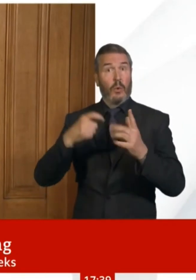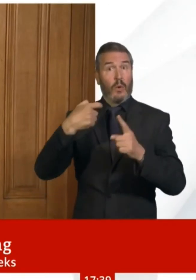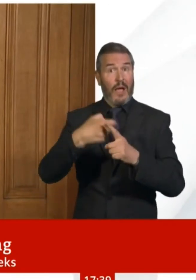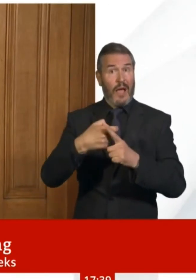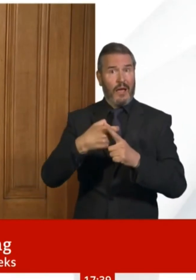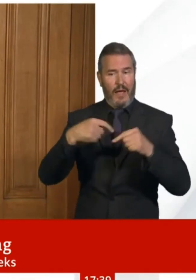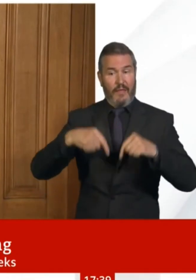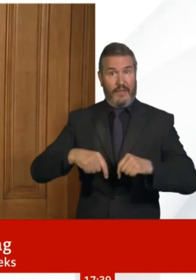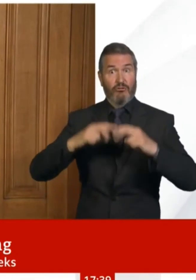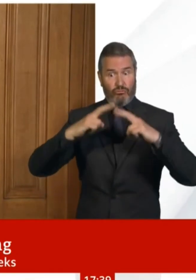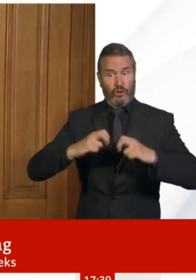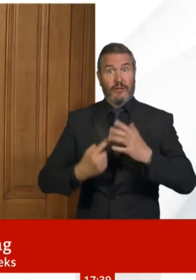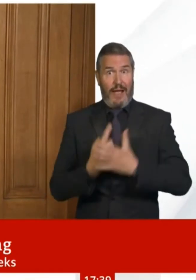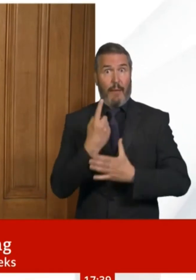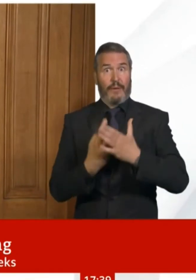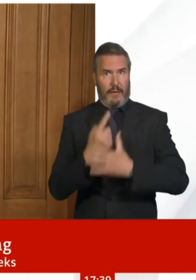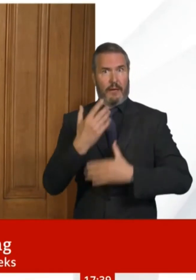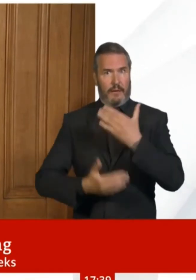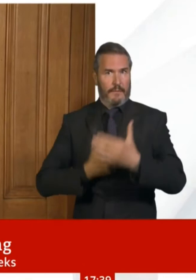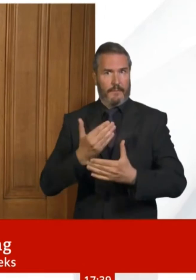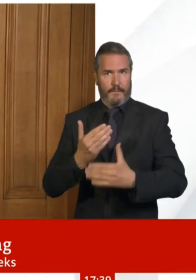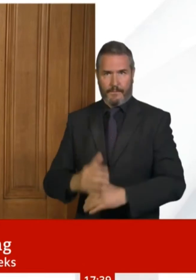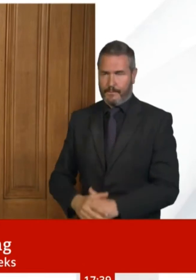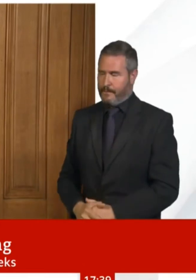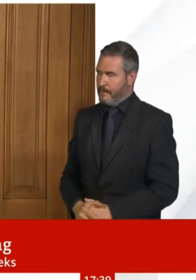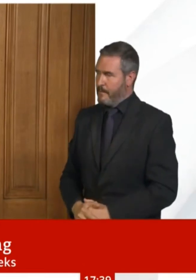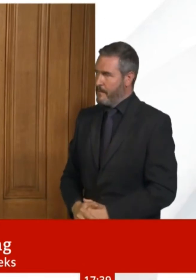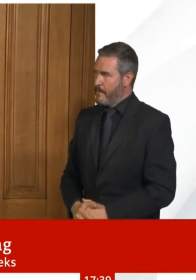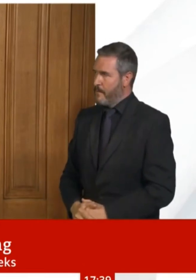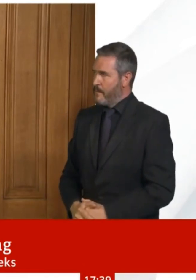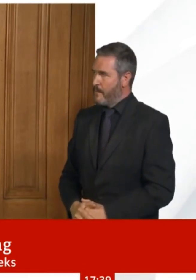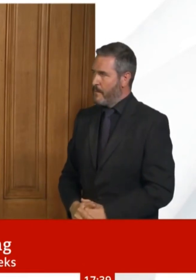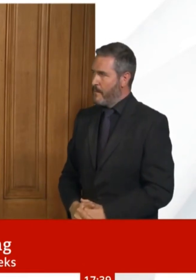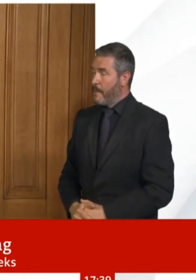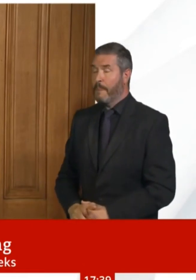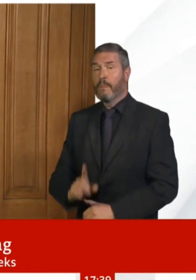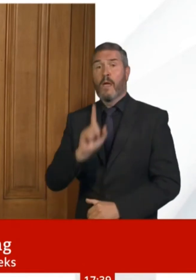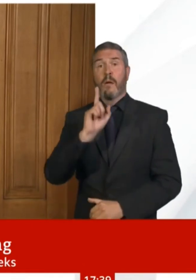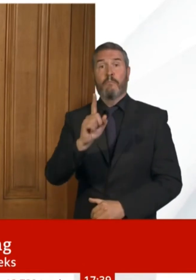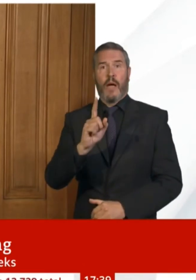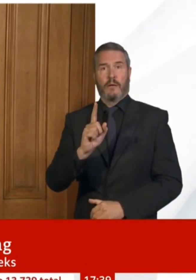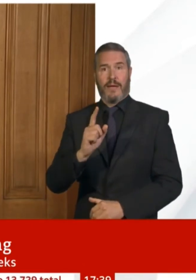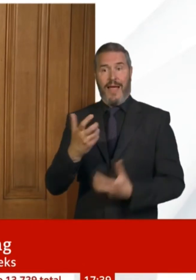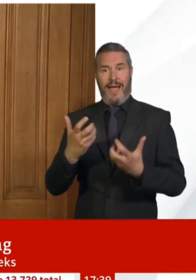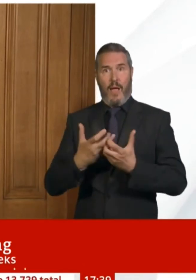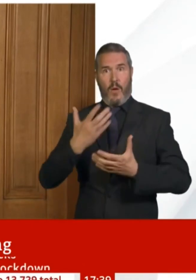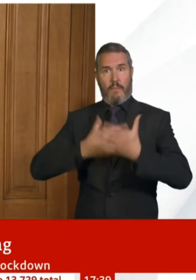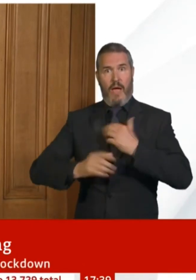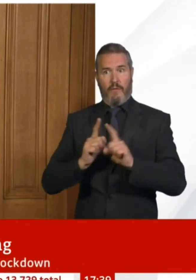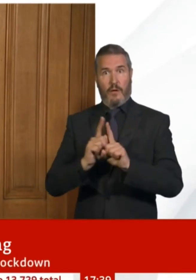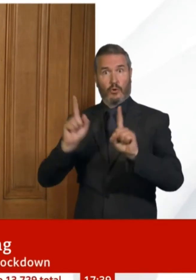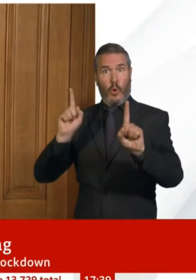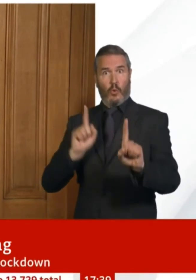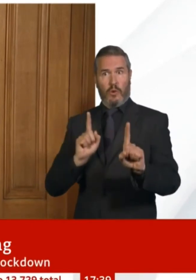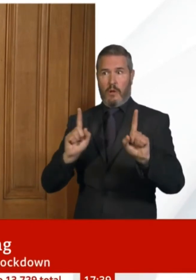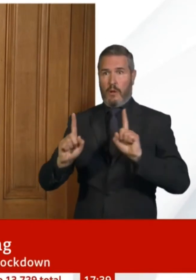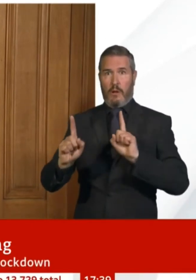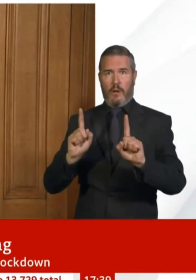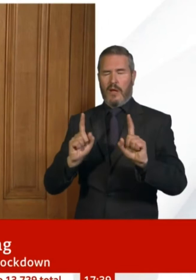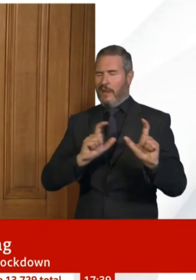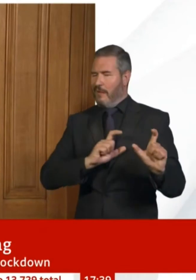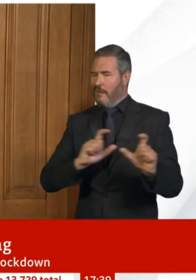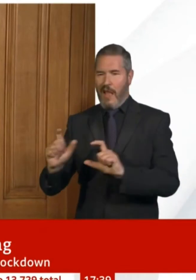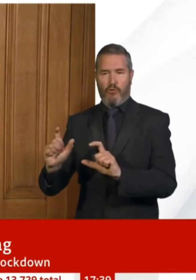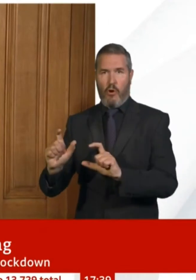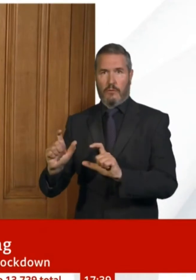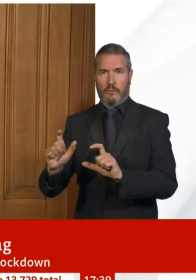lot of that work is going on. Now, where we are now, as I've said, is that the social distancing measures are needed to reduce the levels right down